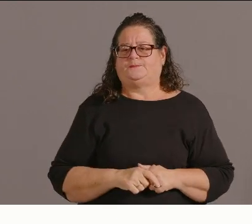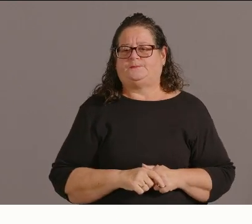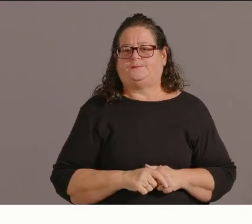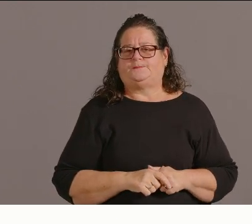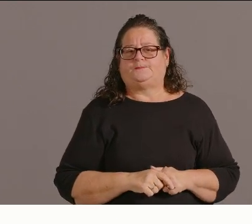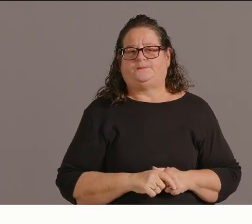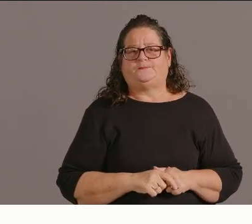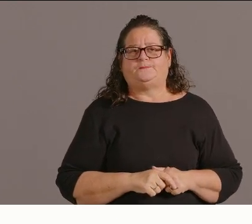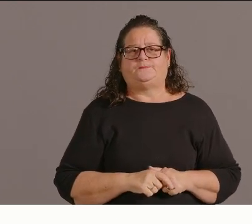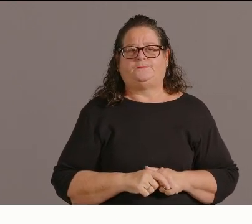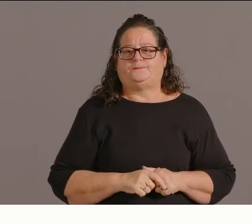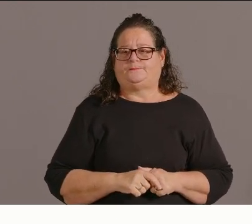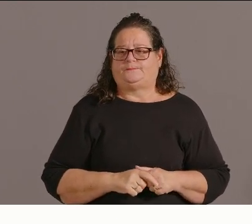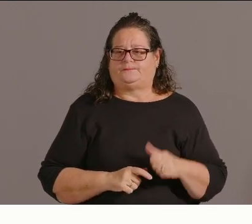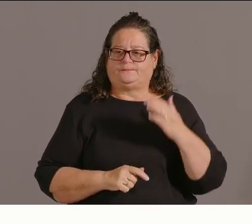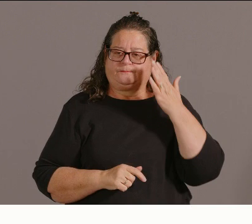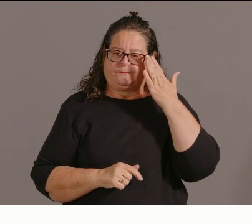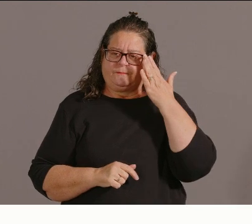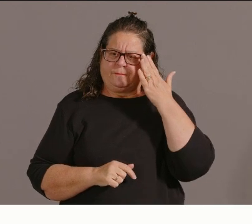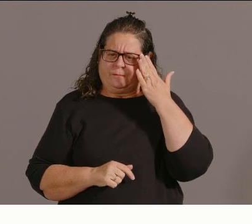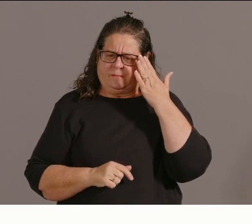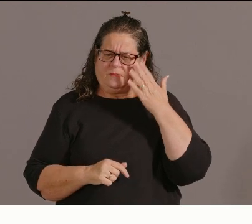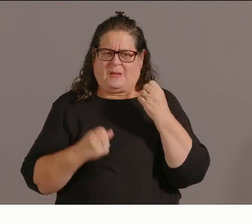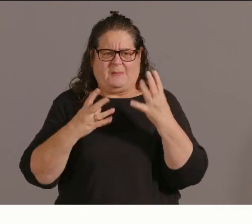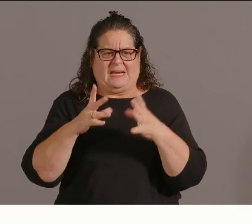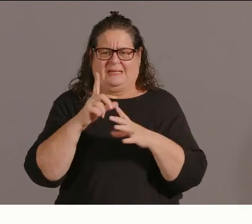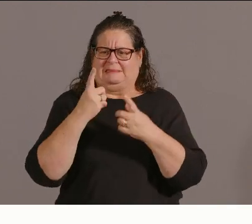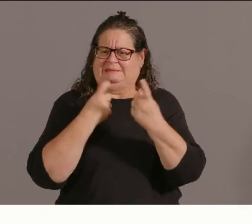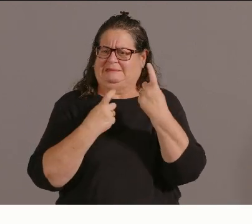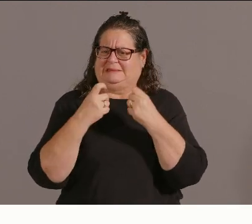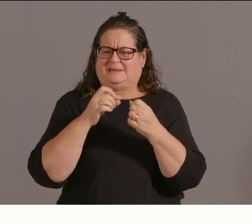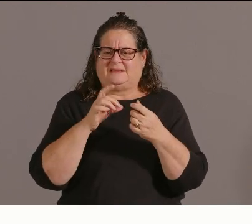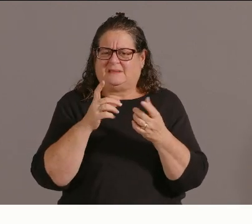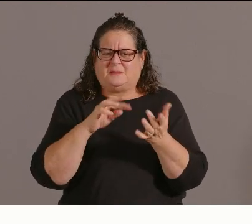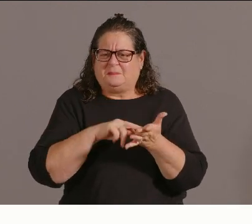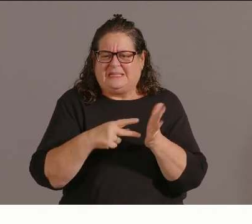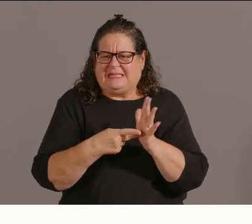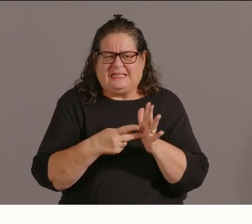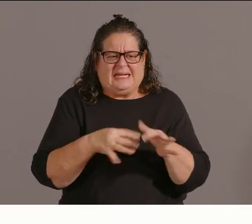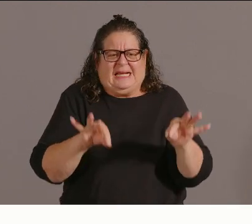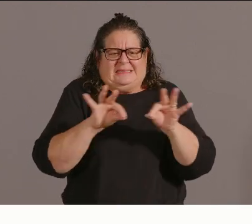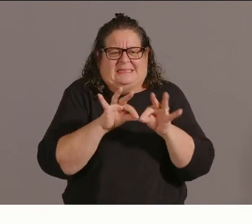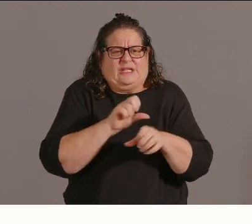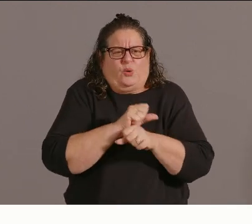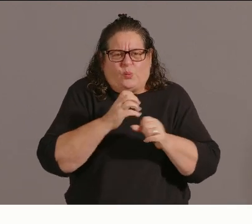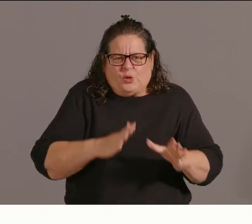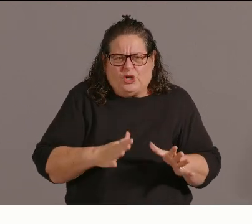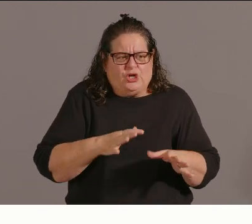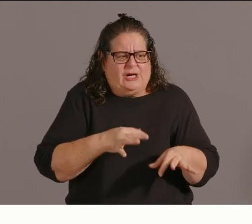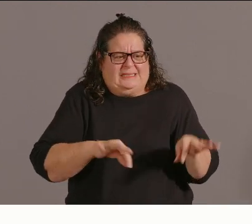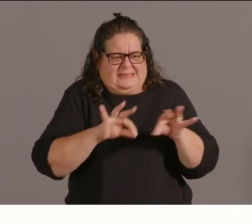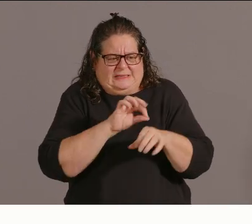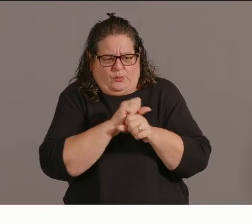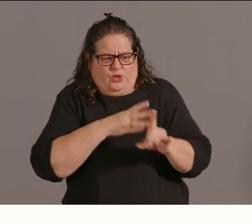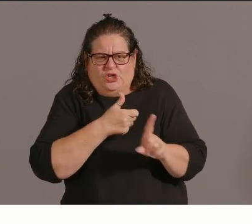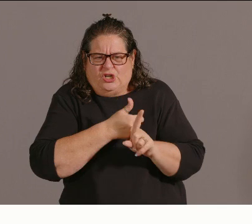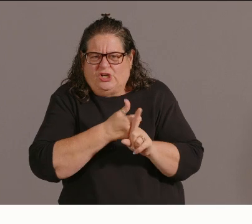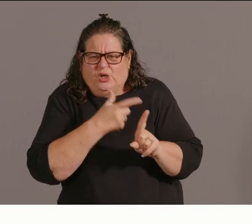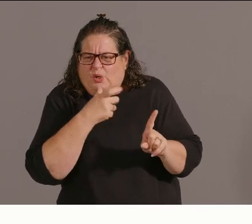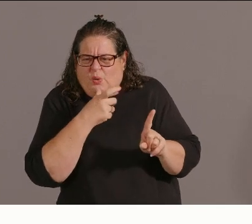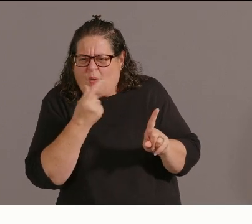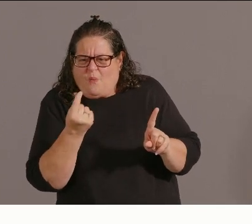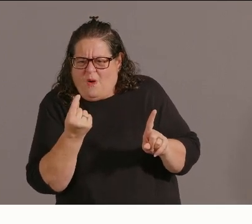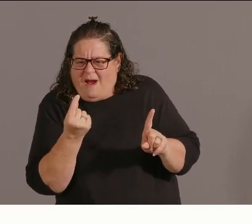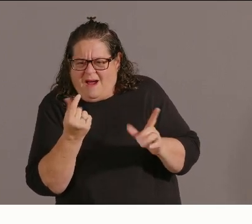And we're getting a lot of questions about what frontline essential workers are. So this is a subset. So if you'll remember, ASIP has